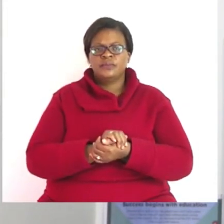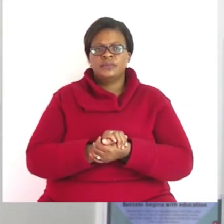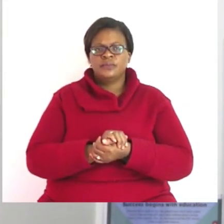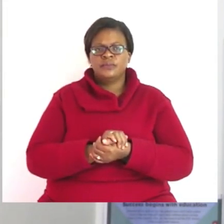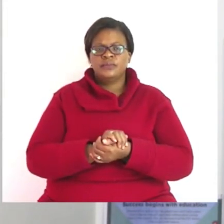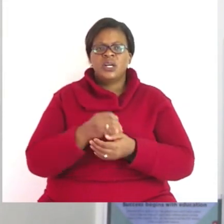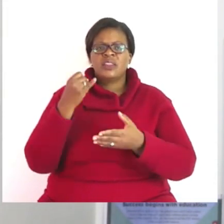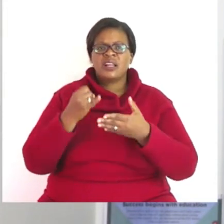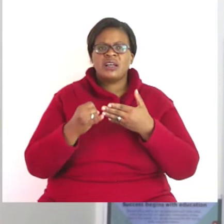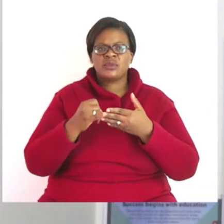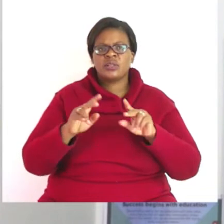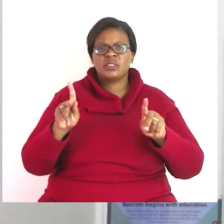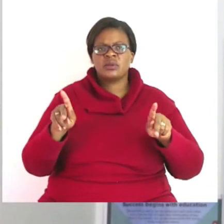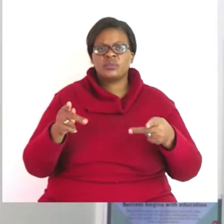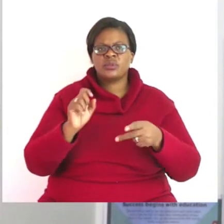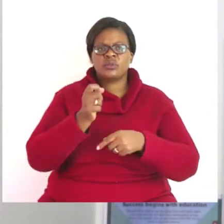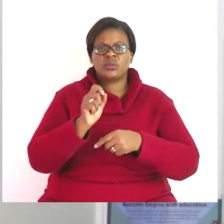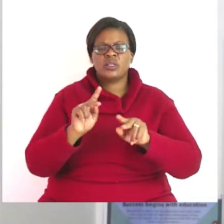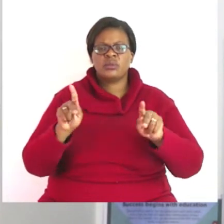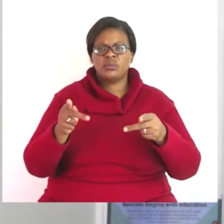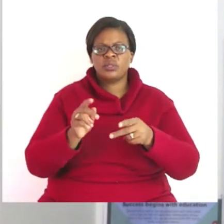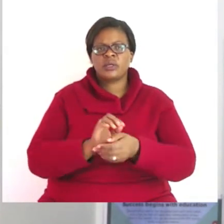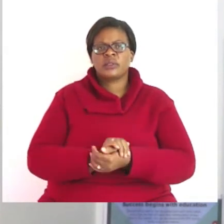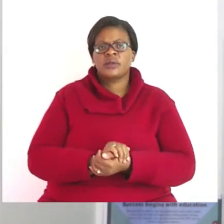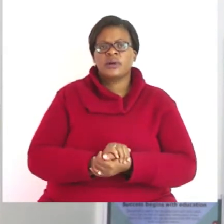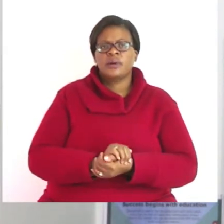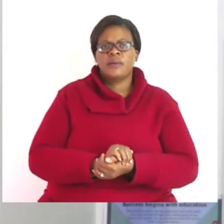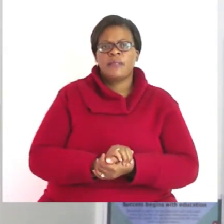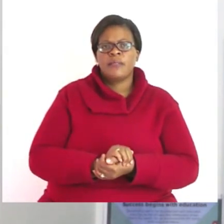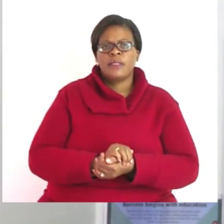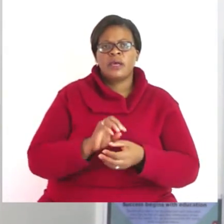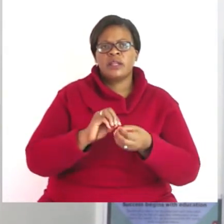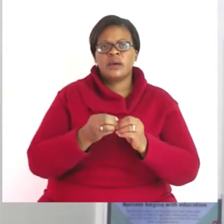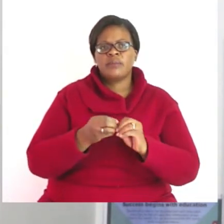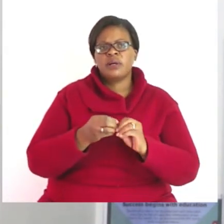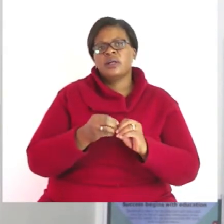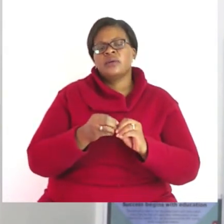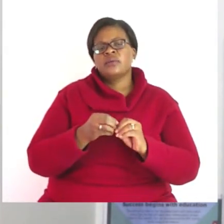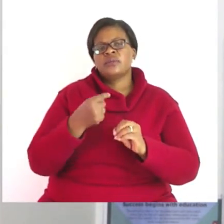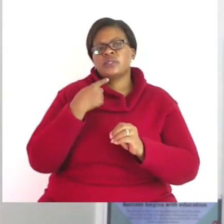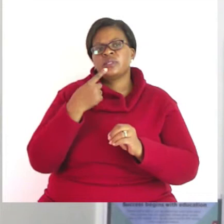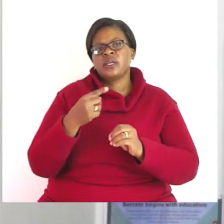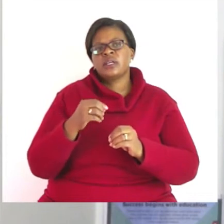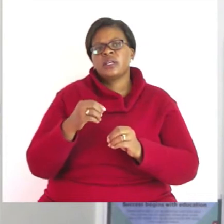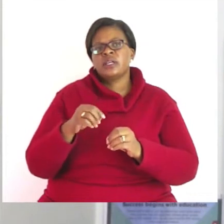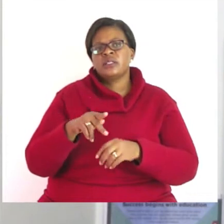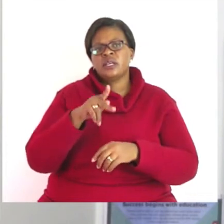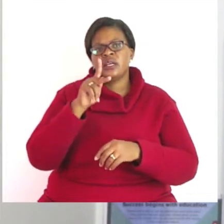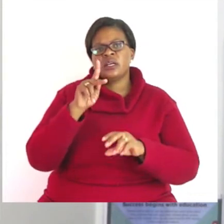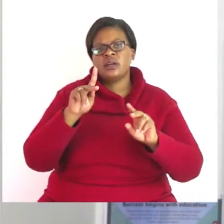The last one is to write a number as a product of its prime factors.